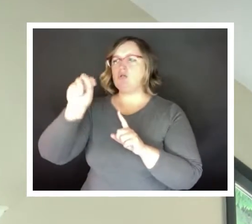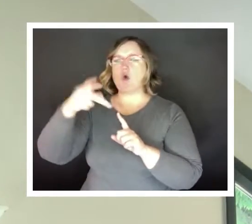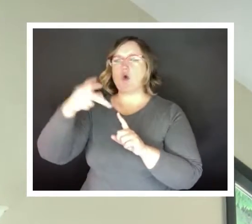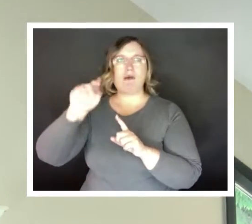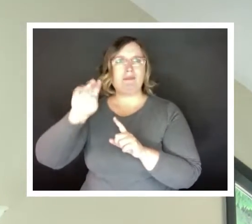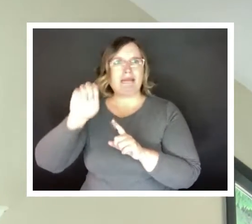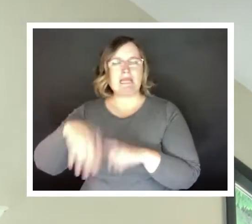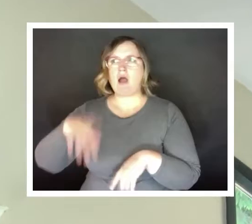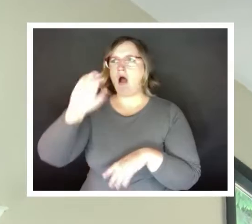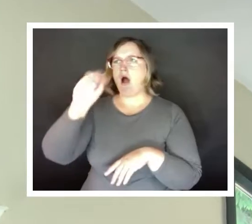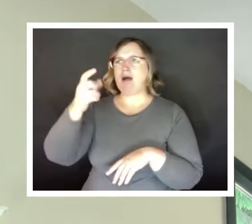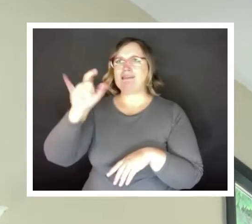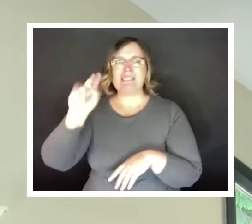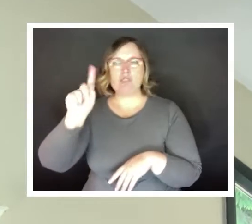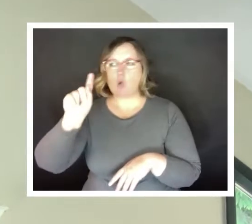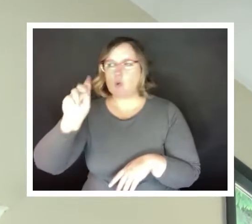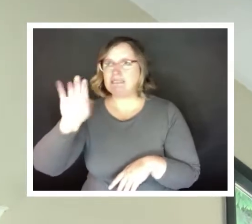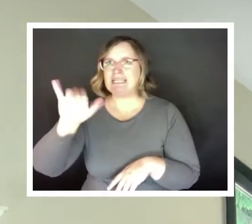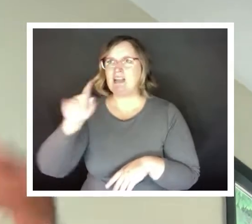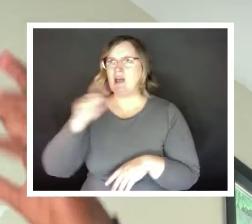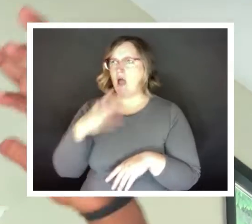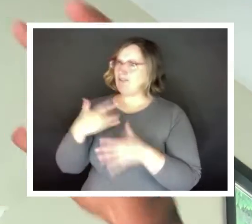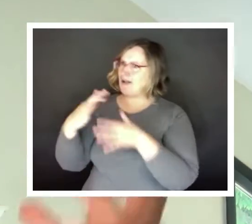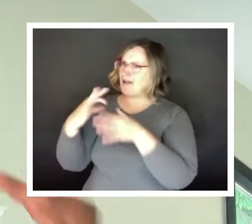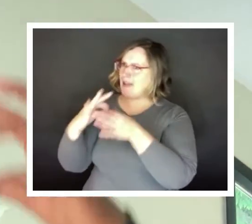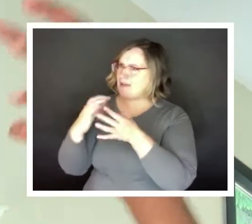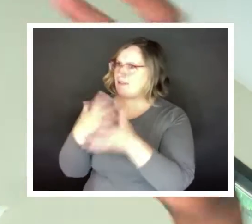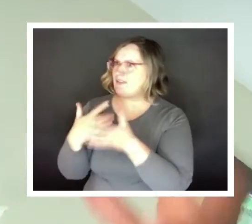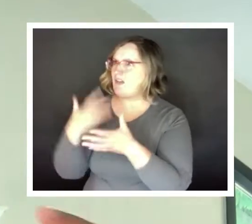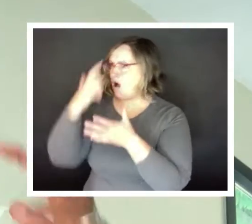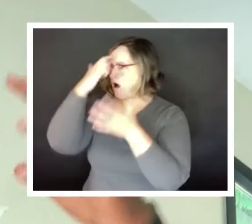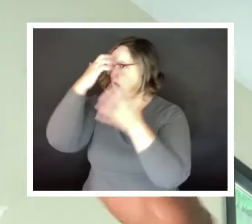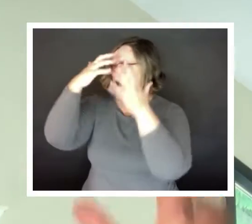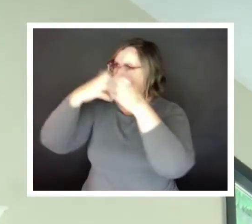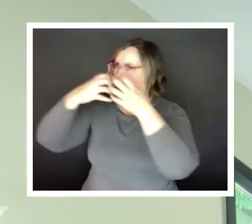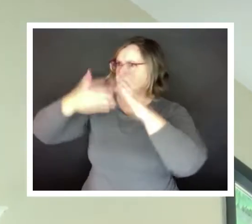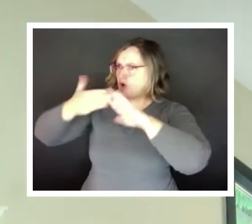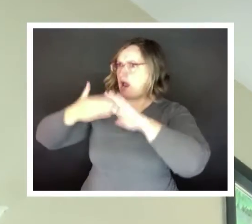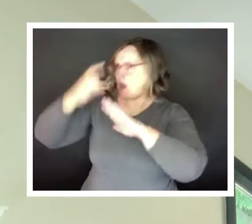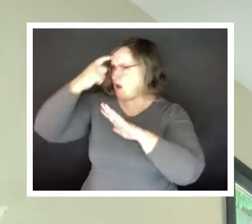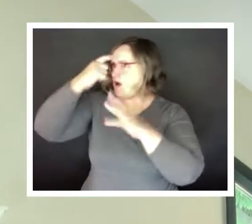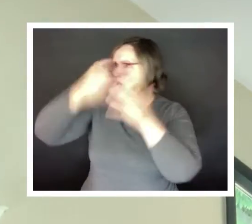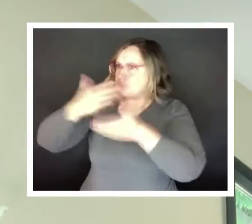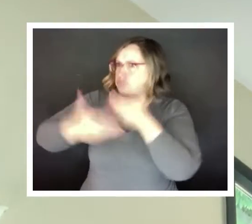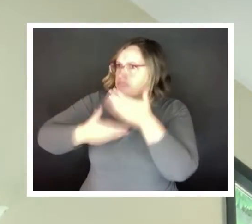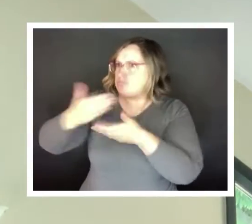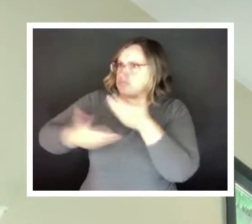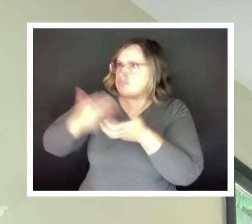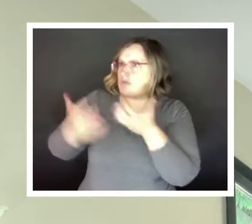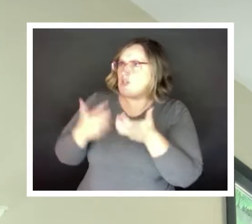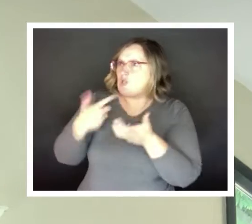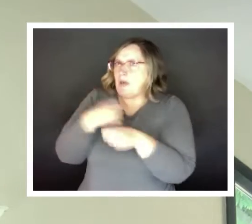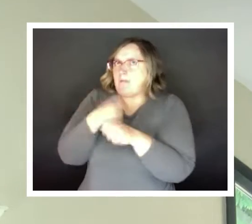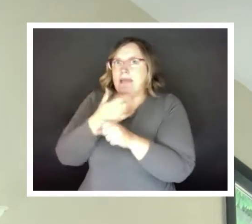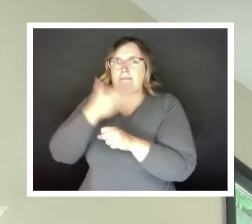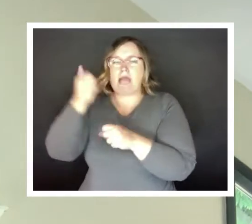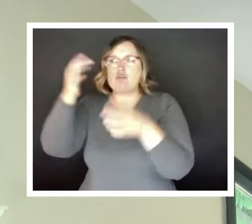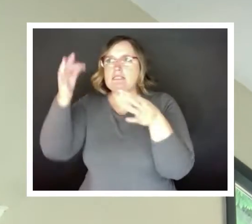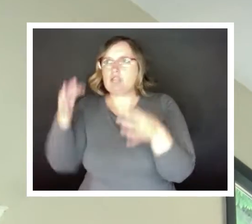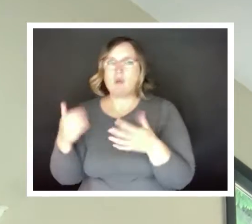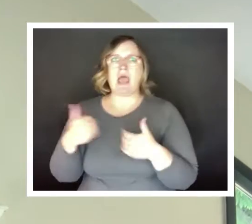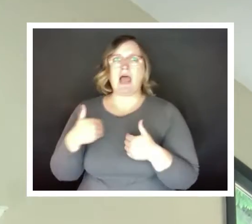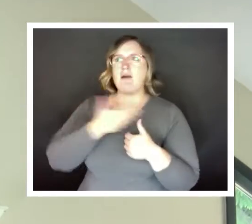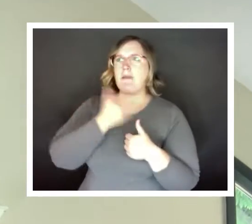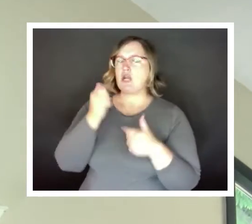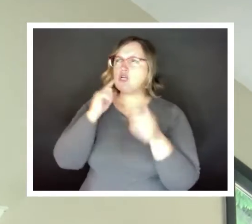us feel connected with one another, that helps our prefrontal cortex operate well so that we can make better decisions, that we have better discernment,